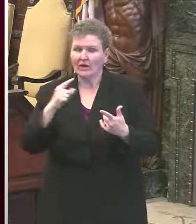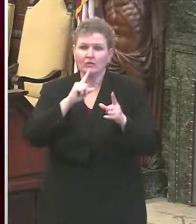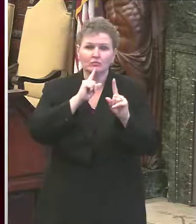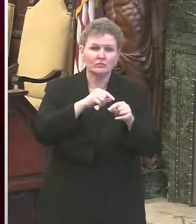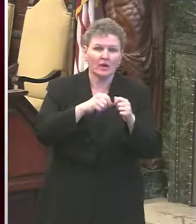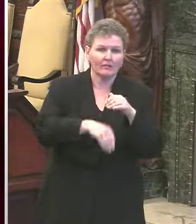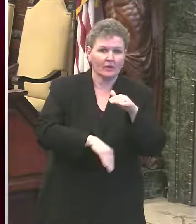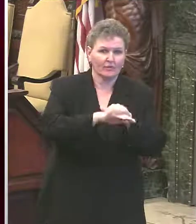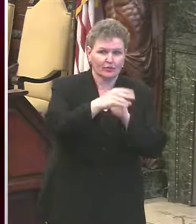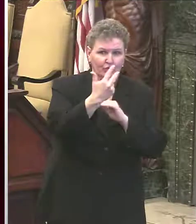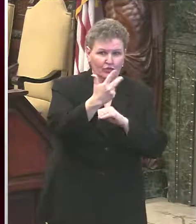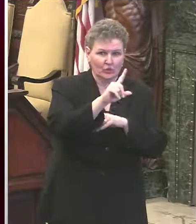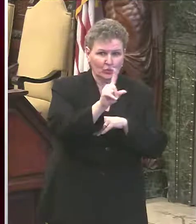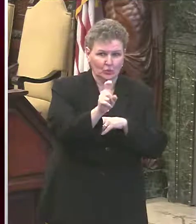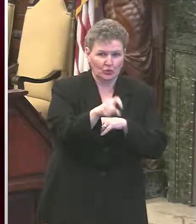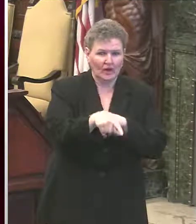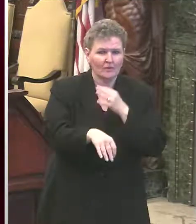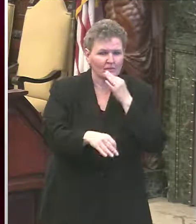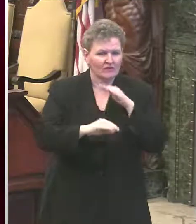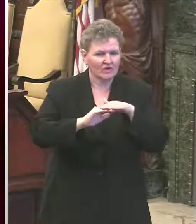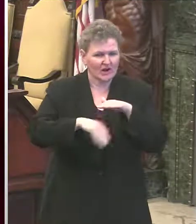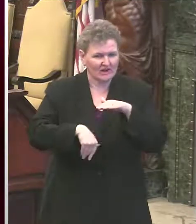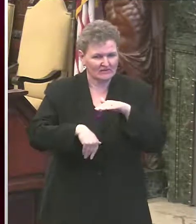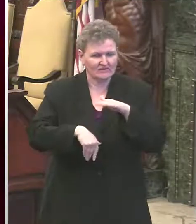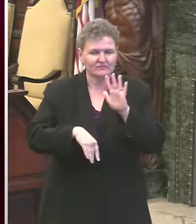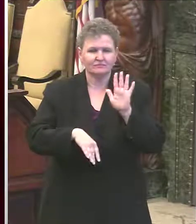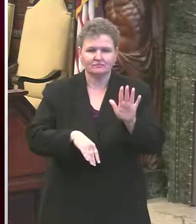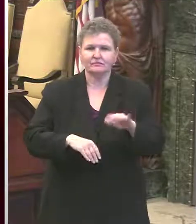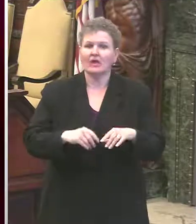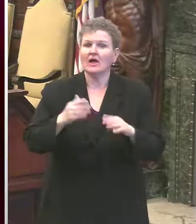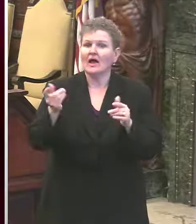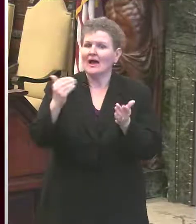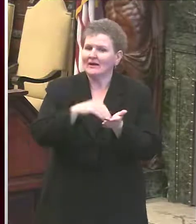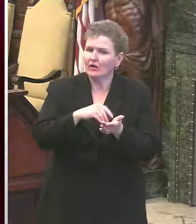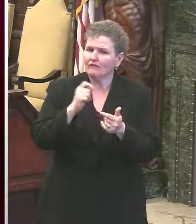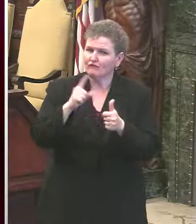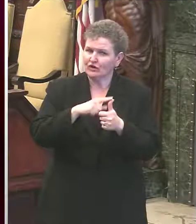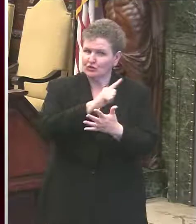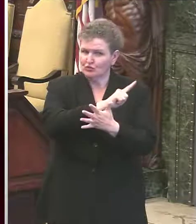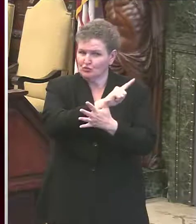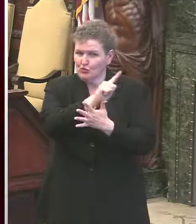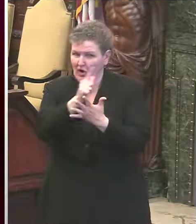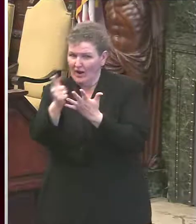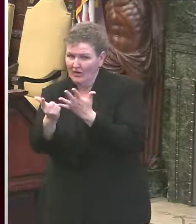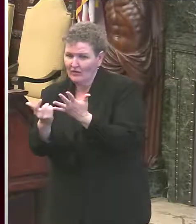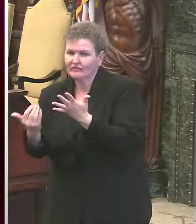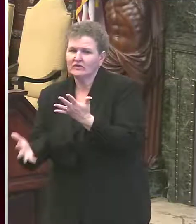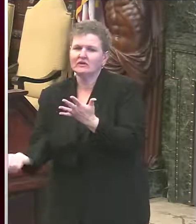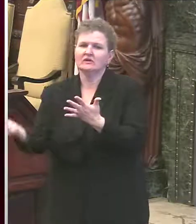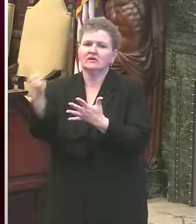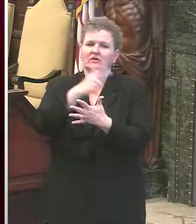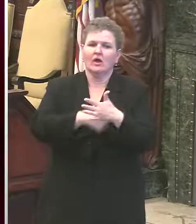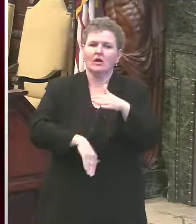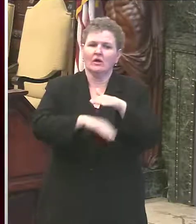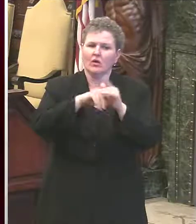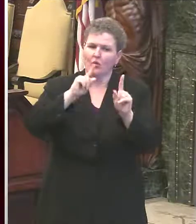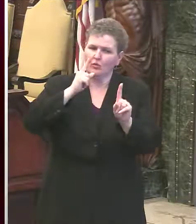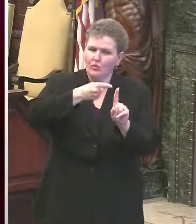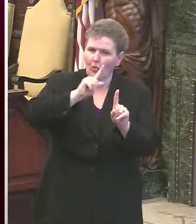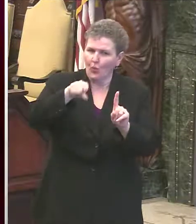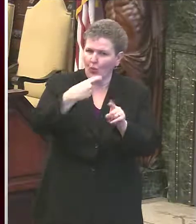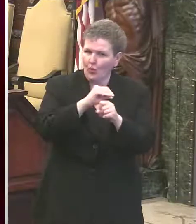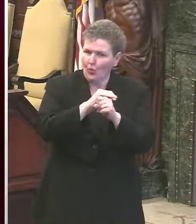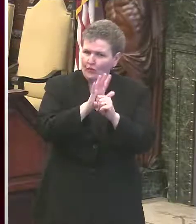to 3 or fewer. And as always, we will limit the first round of questions to the topic of COVID-19. If you have questions regarding